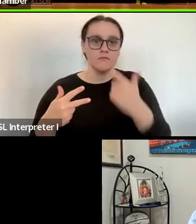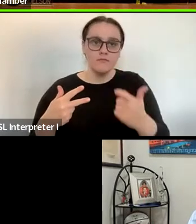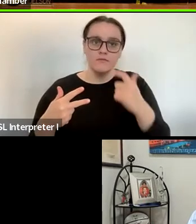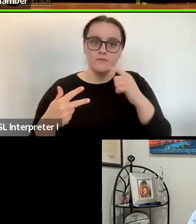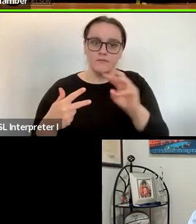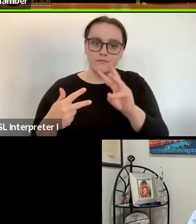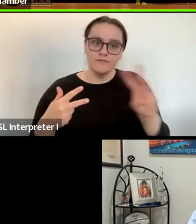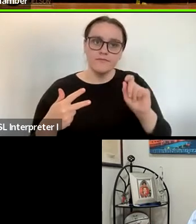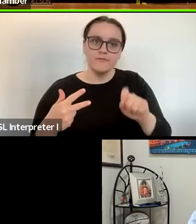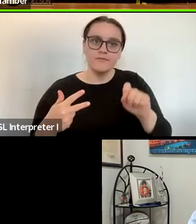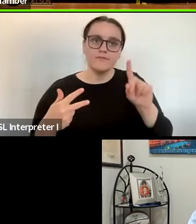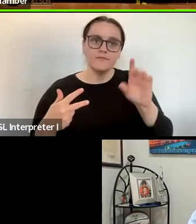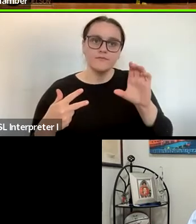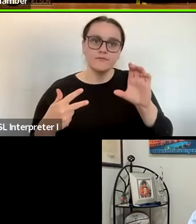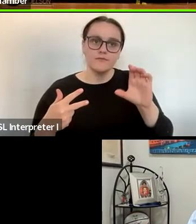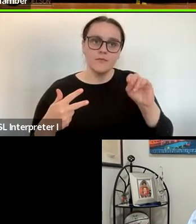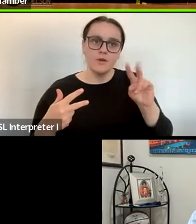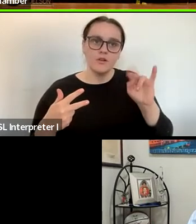www.dccouncil.gov.